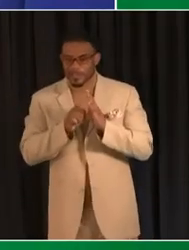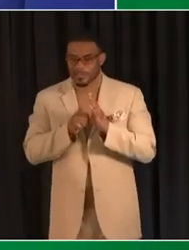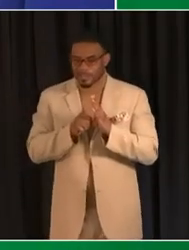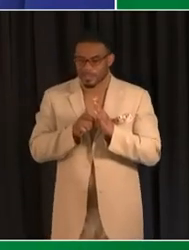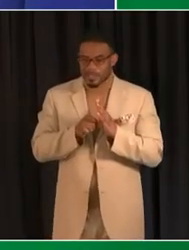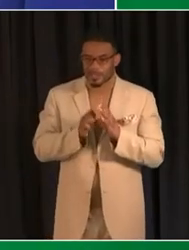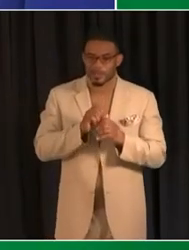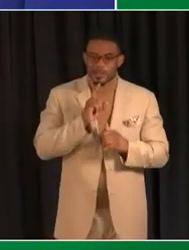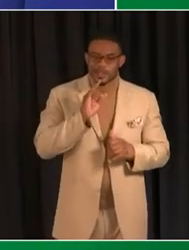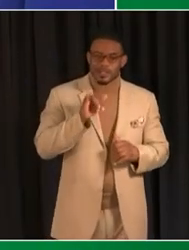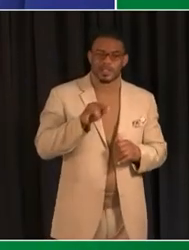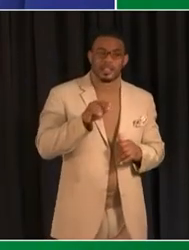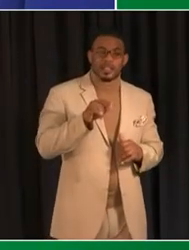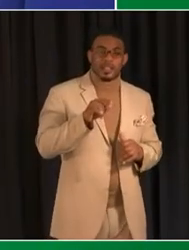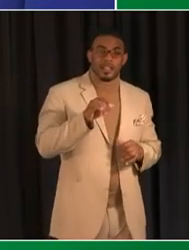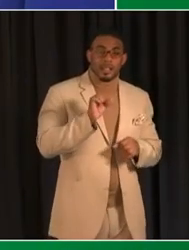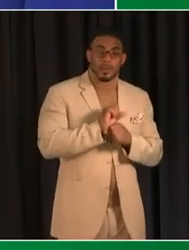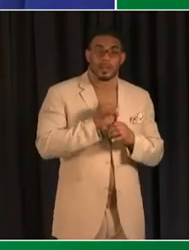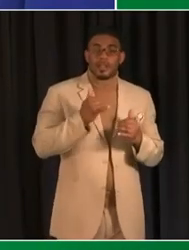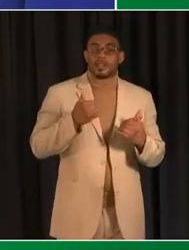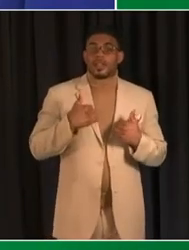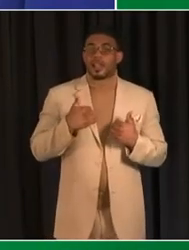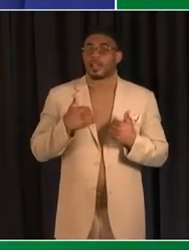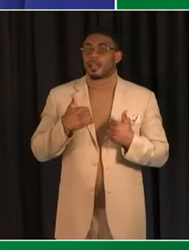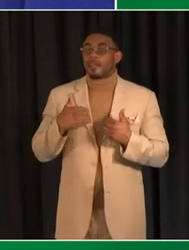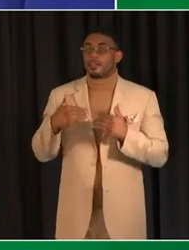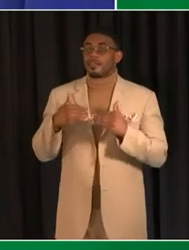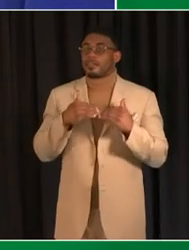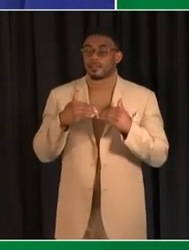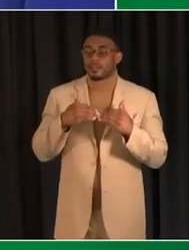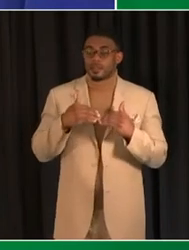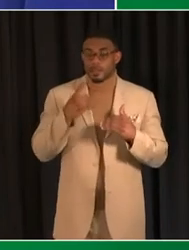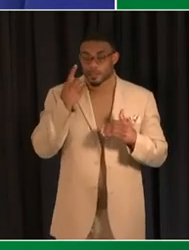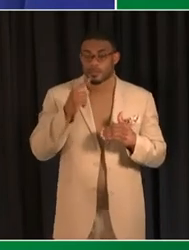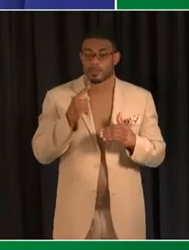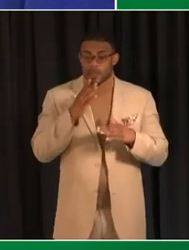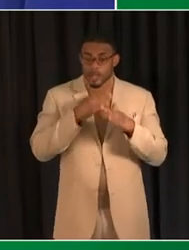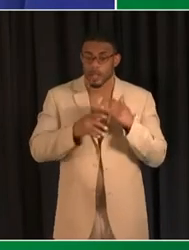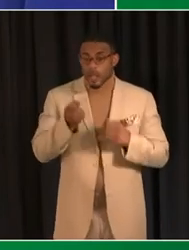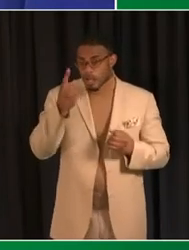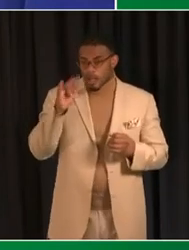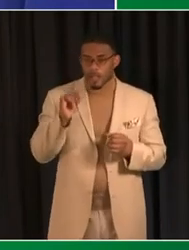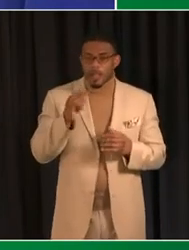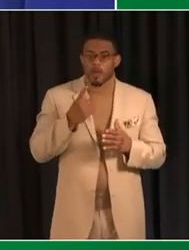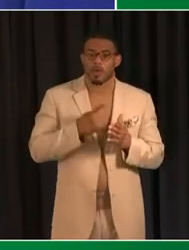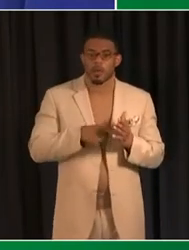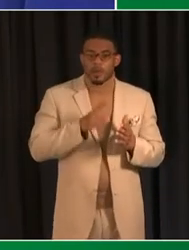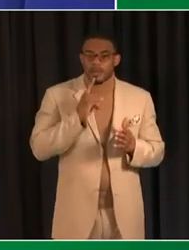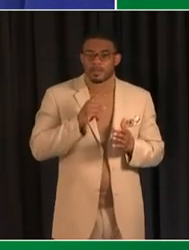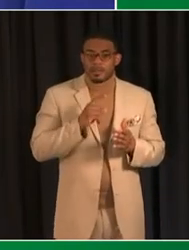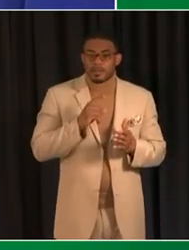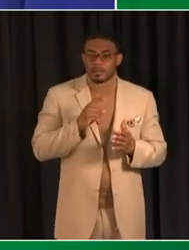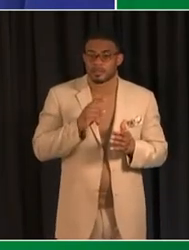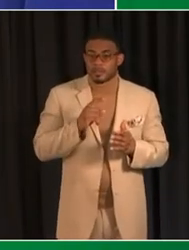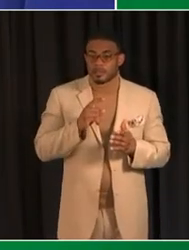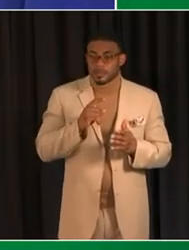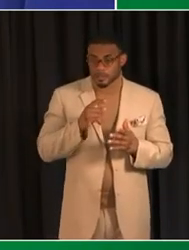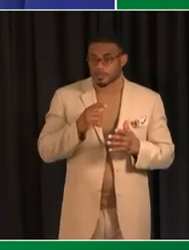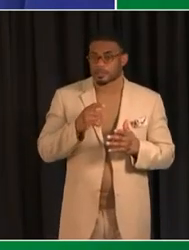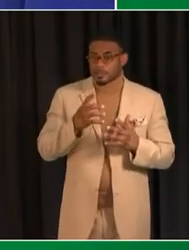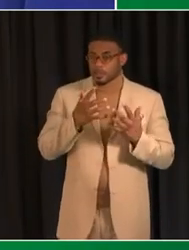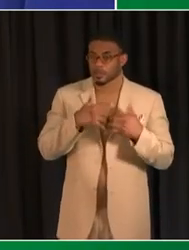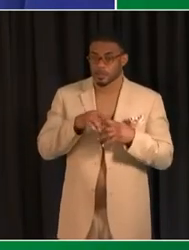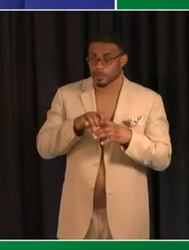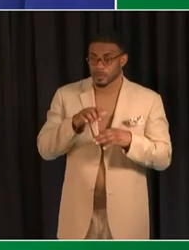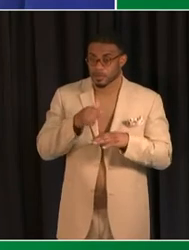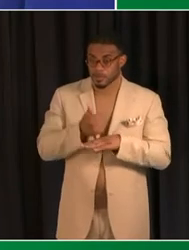we want to make sure is that employees still have that flexibility in order to understand, like, what is the the